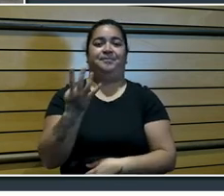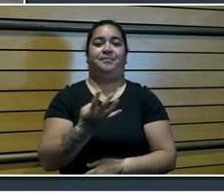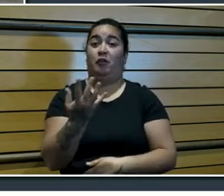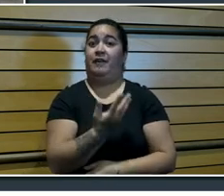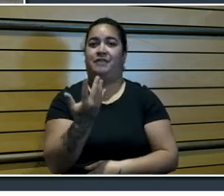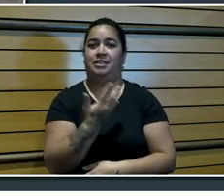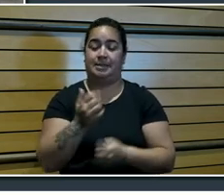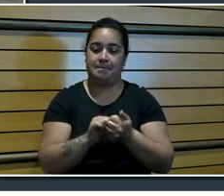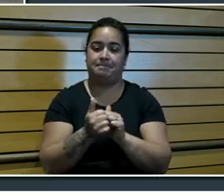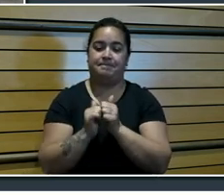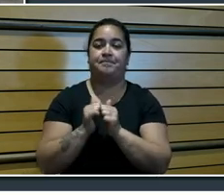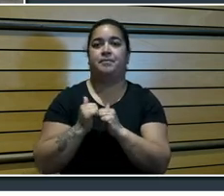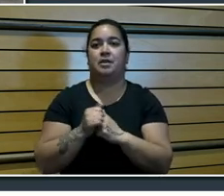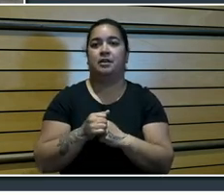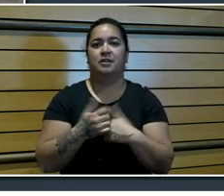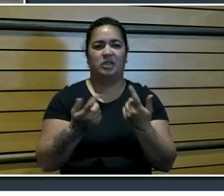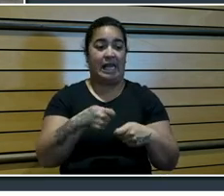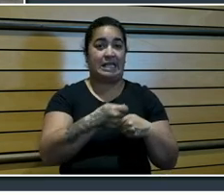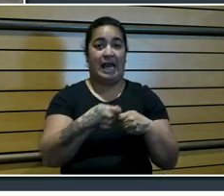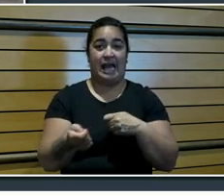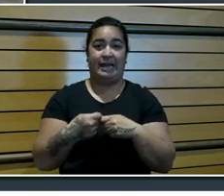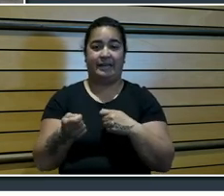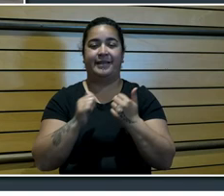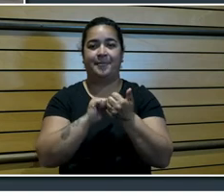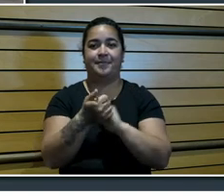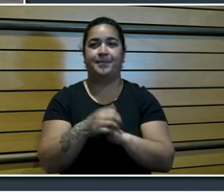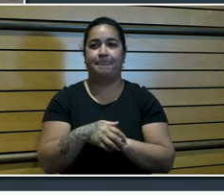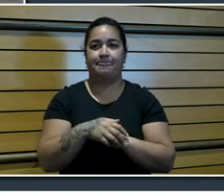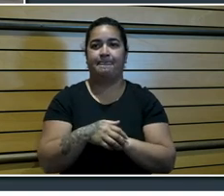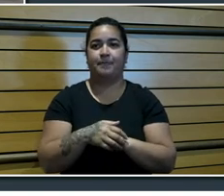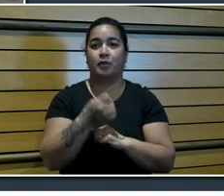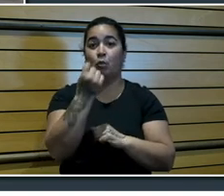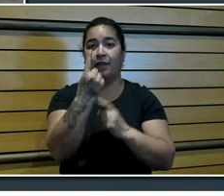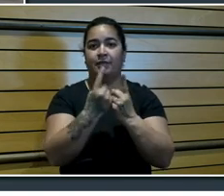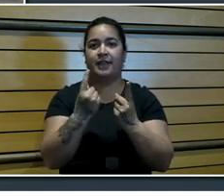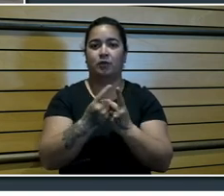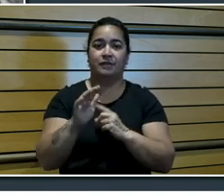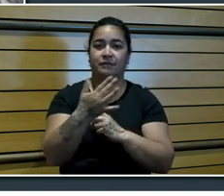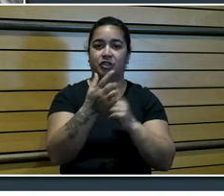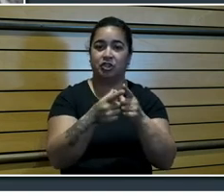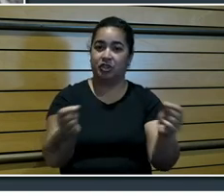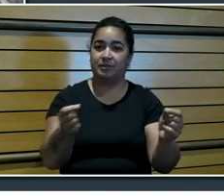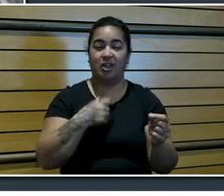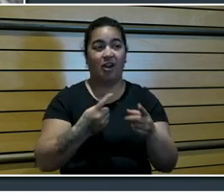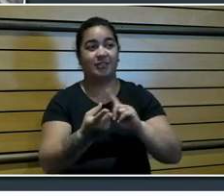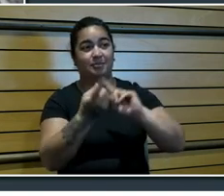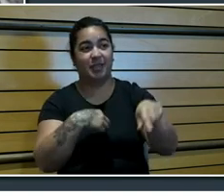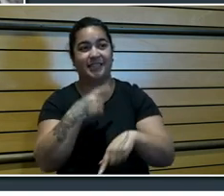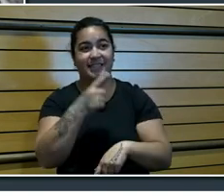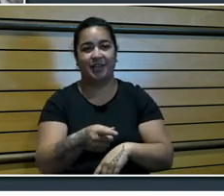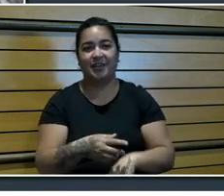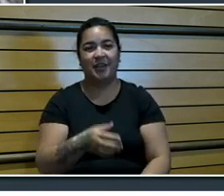of the cards, there was a card game and one of the things was fish and chips, to which I responded, "Oh,